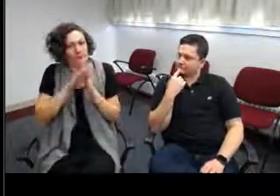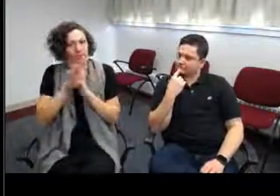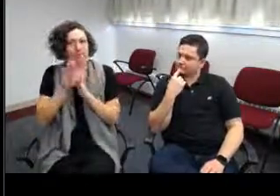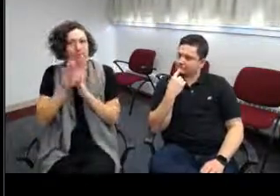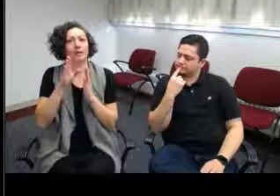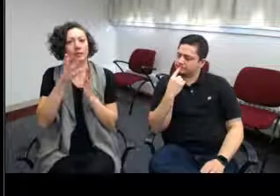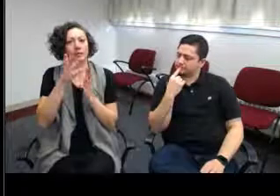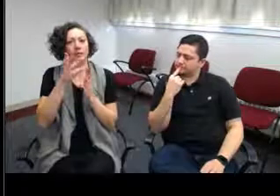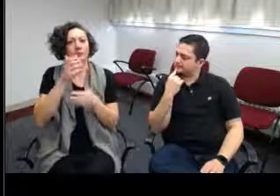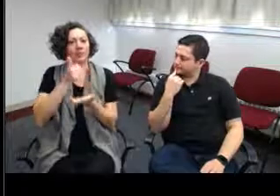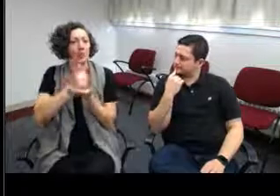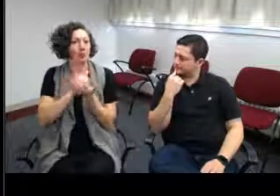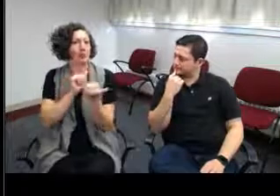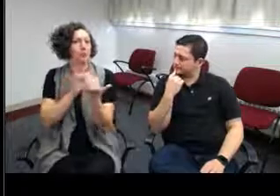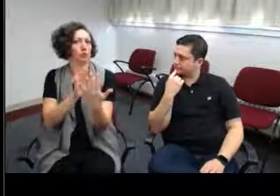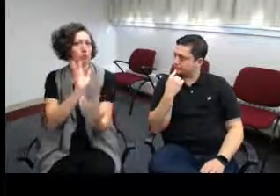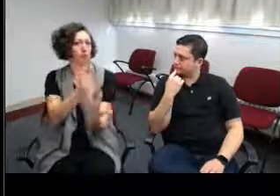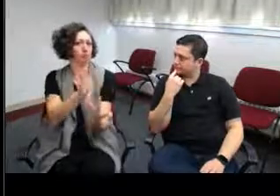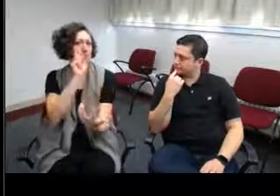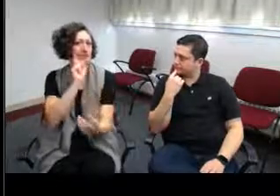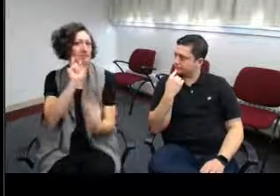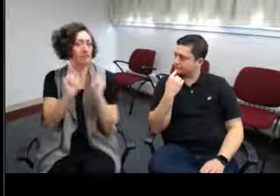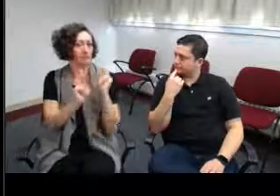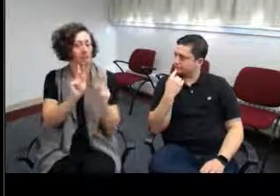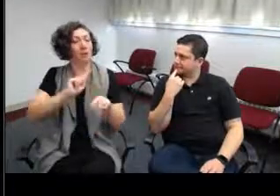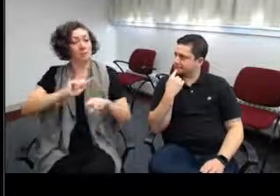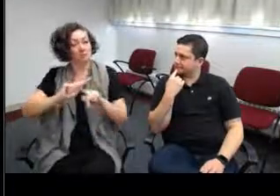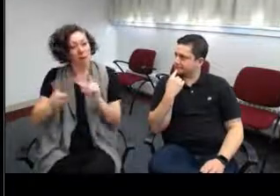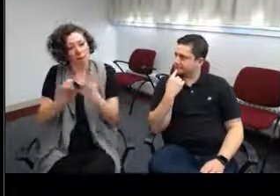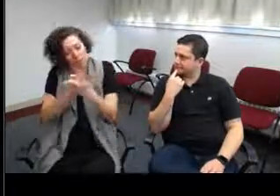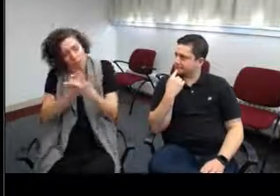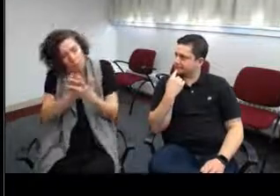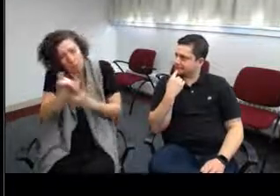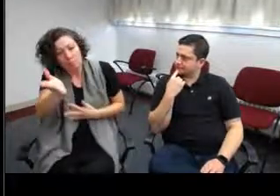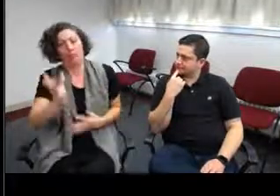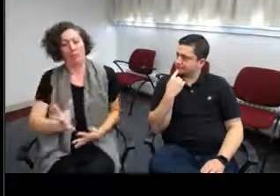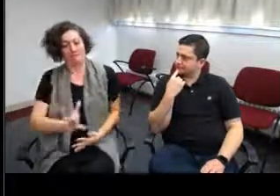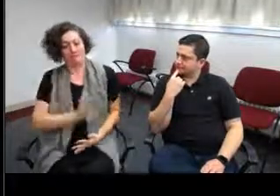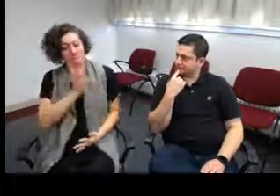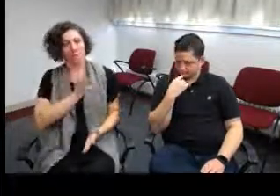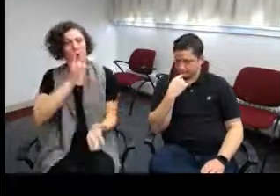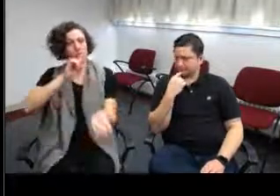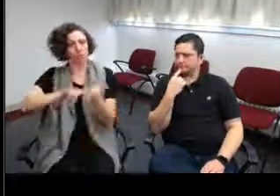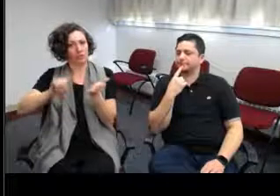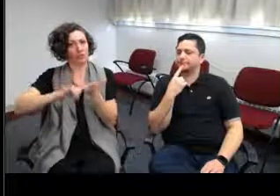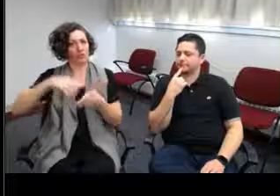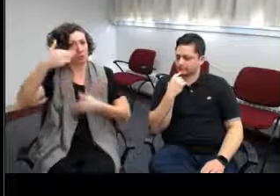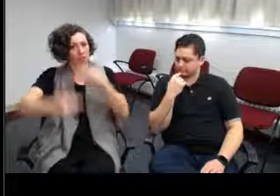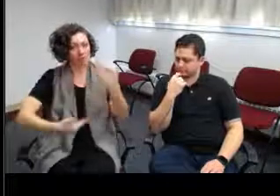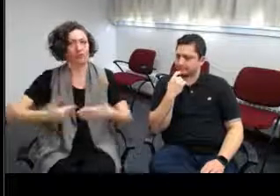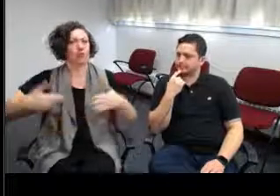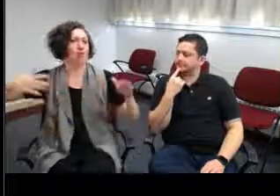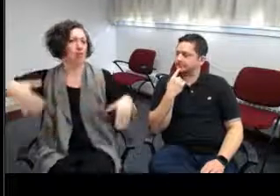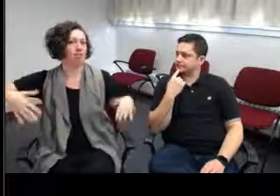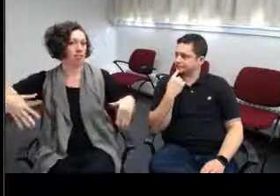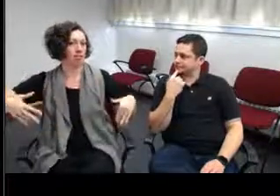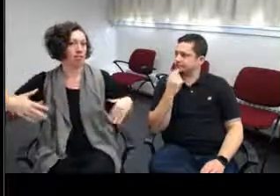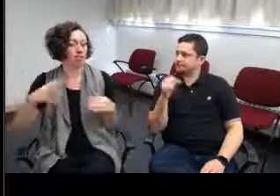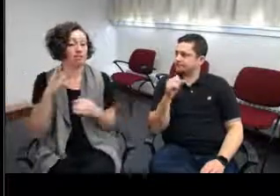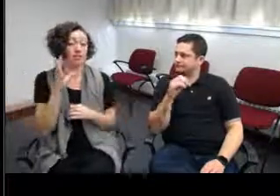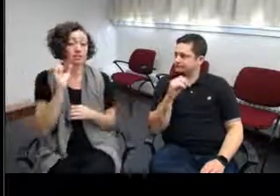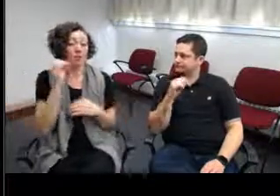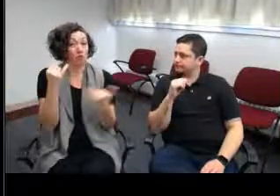far, people have really, recently, we've started to try to adapt and